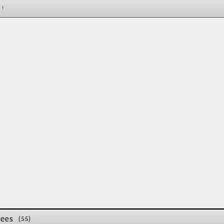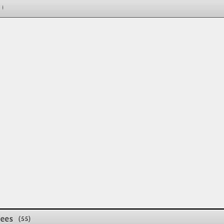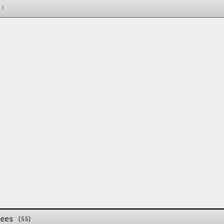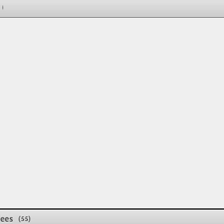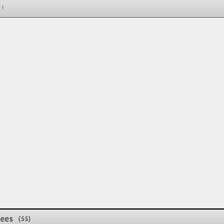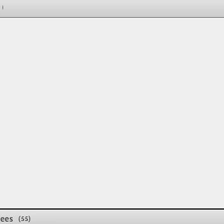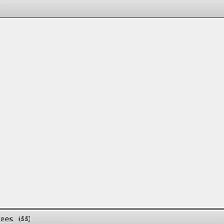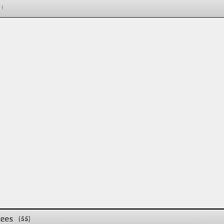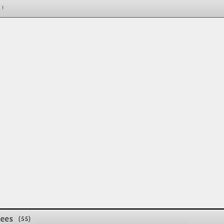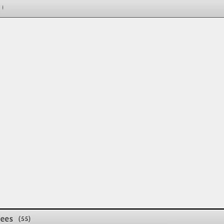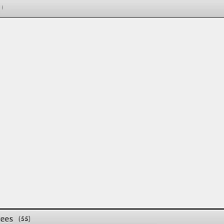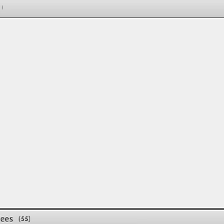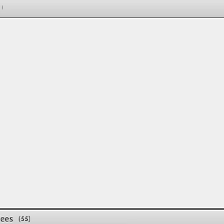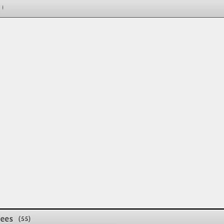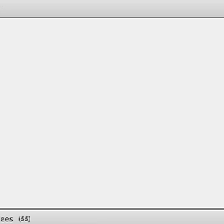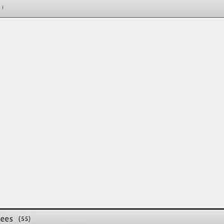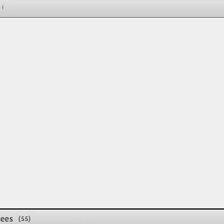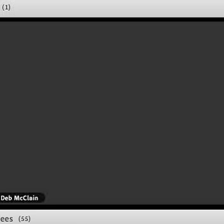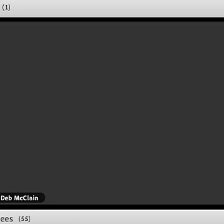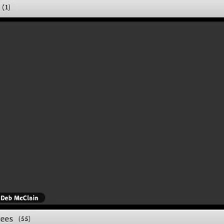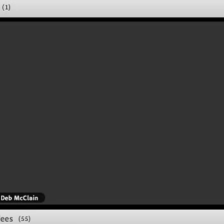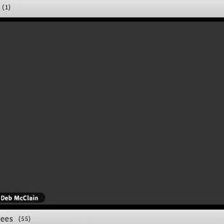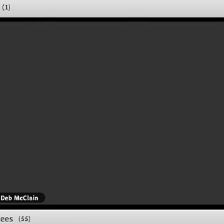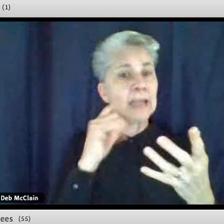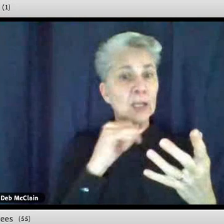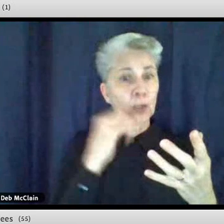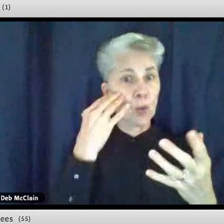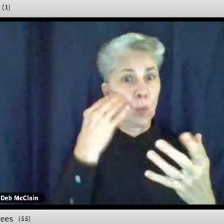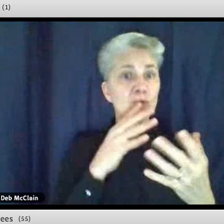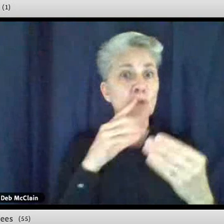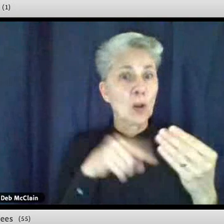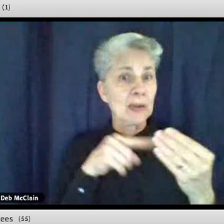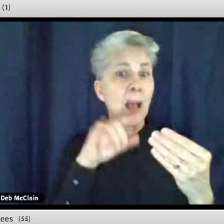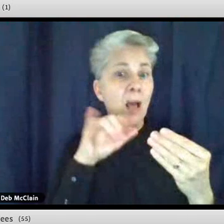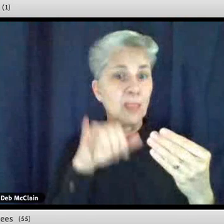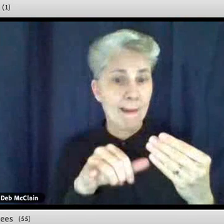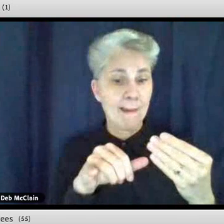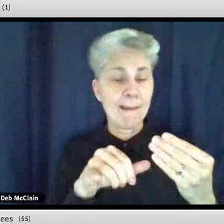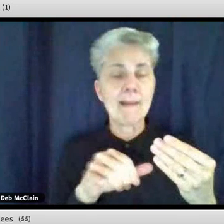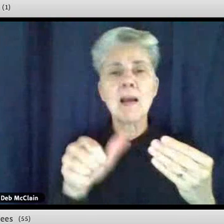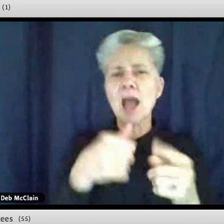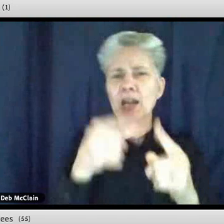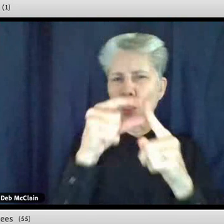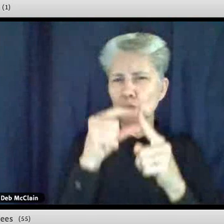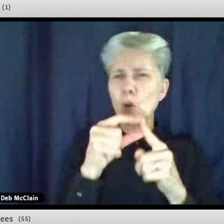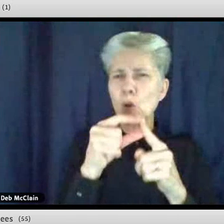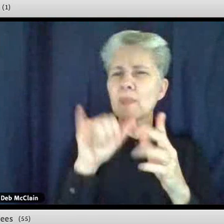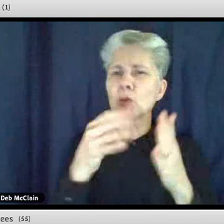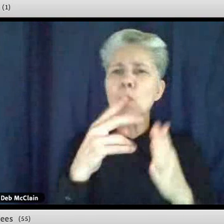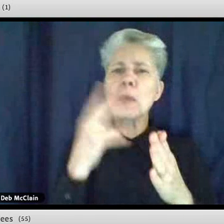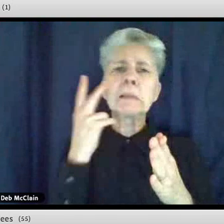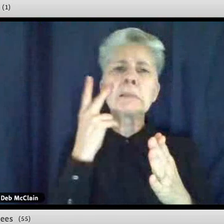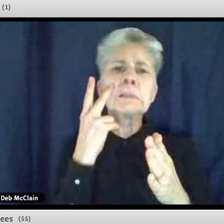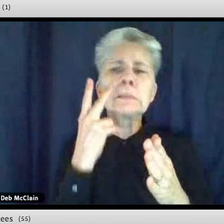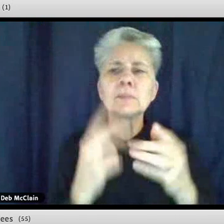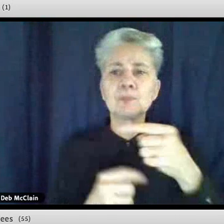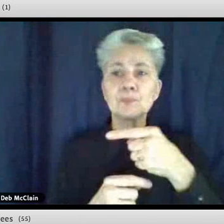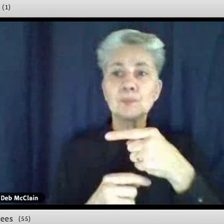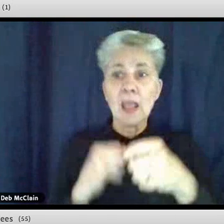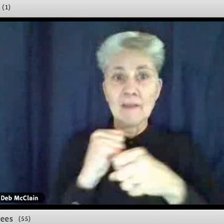with, just so you can sound like you know what you're talking about. Another term that you may be familiar with if you work